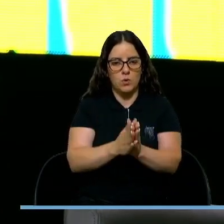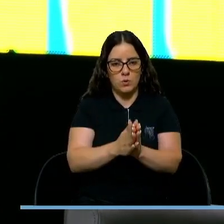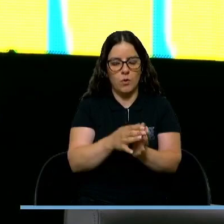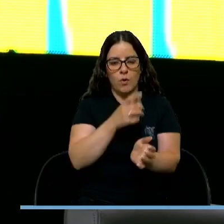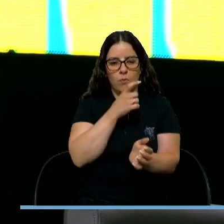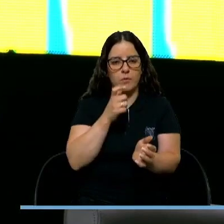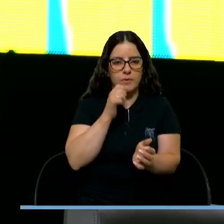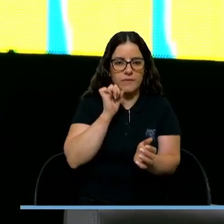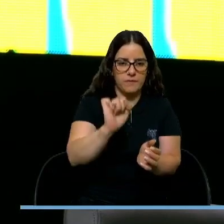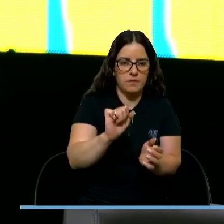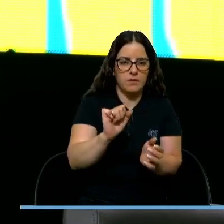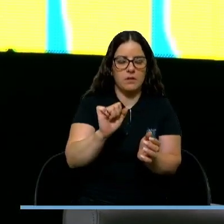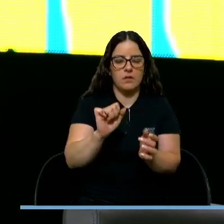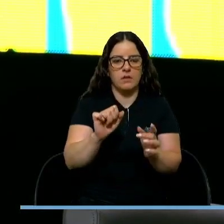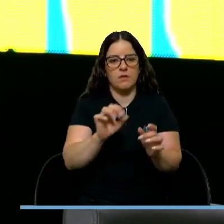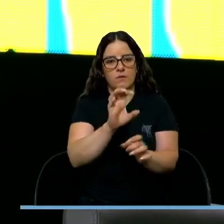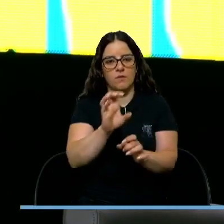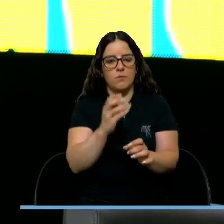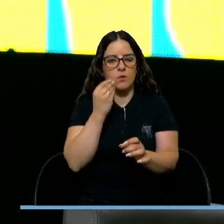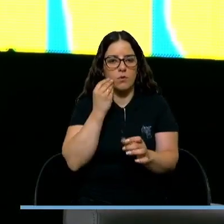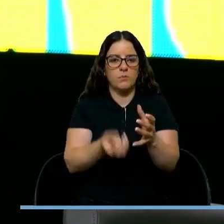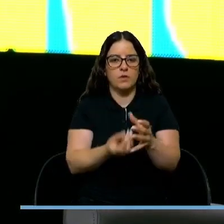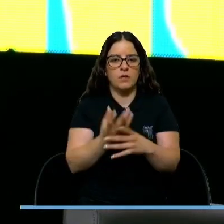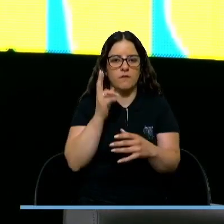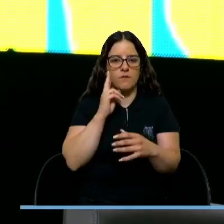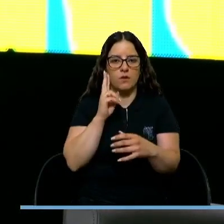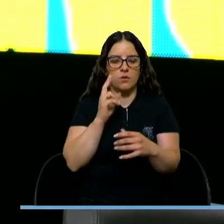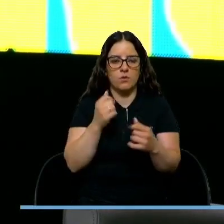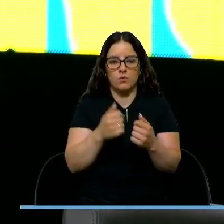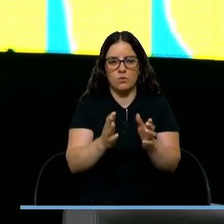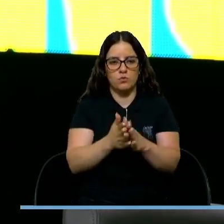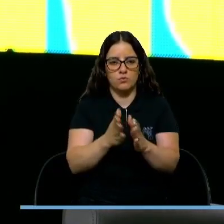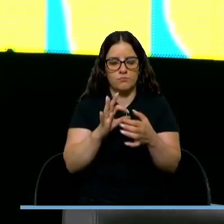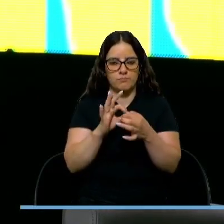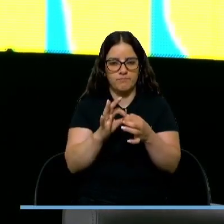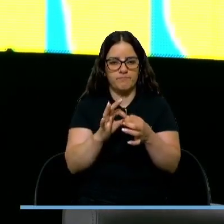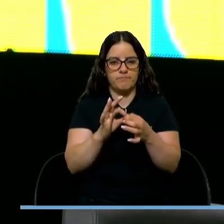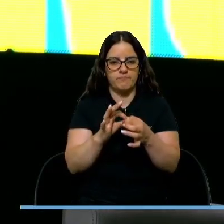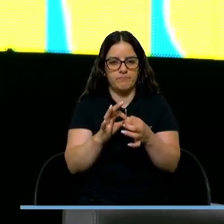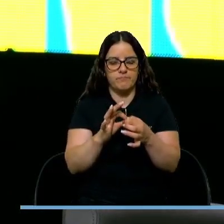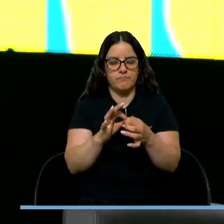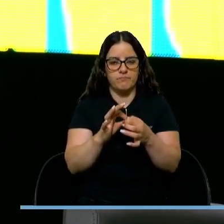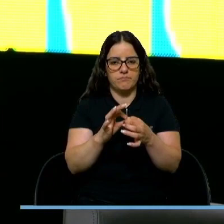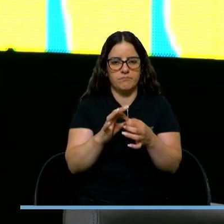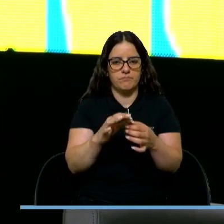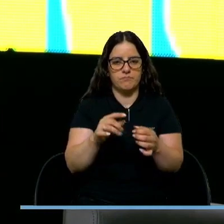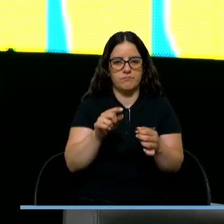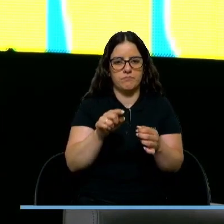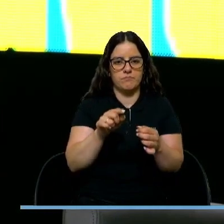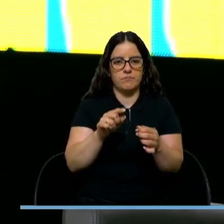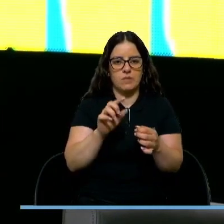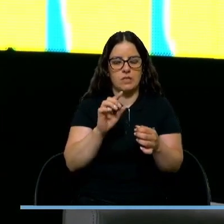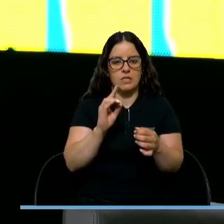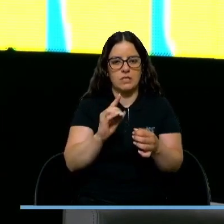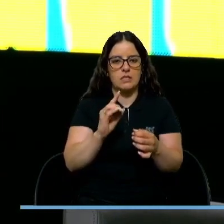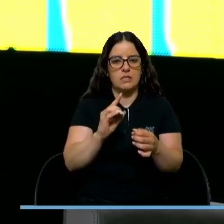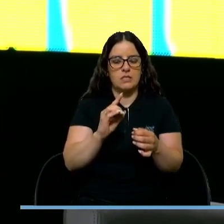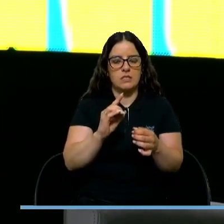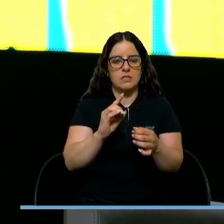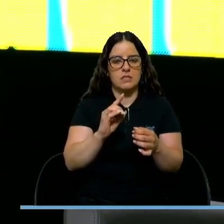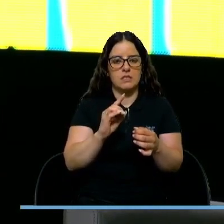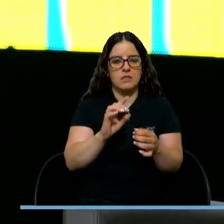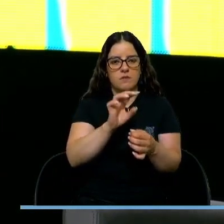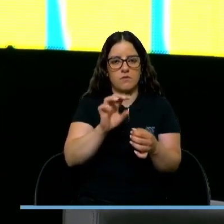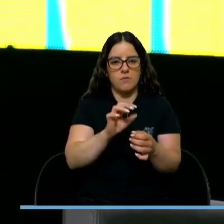their commitment on how they create value for all stakeholders. And essentially, there are six